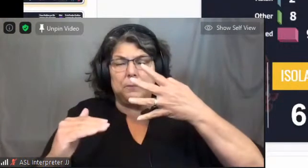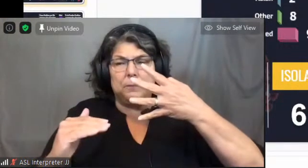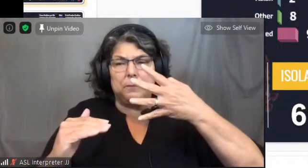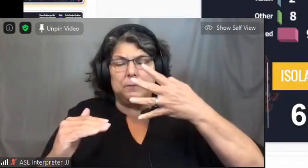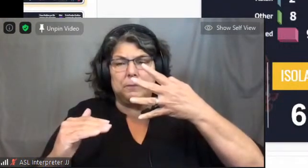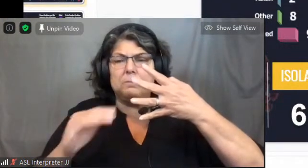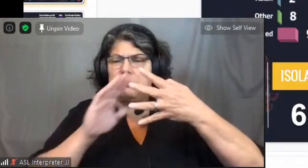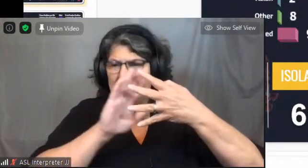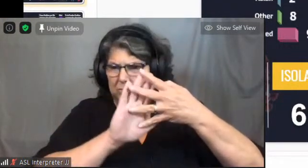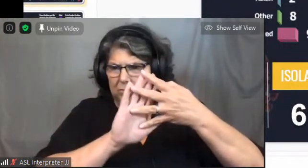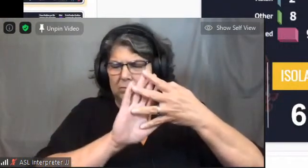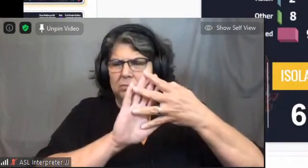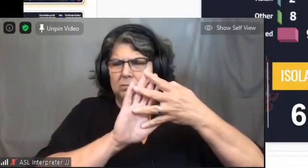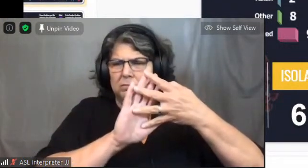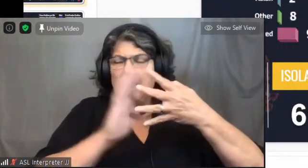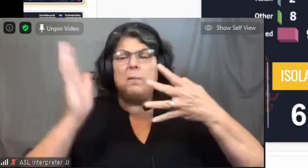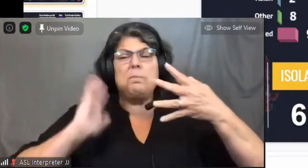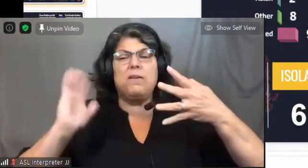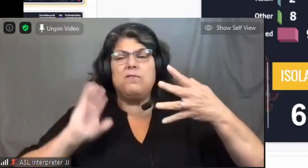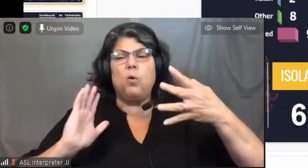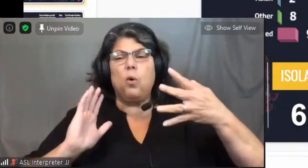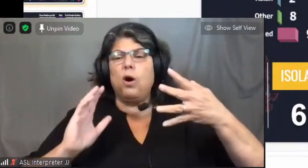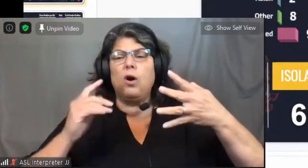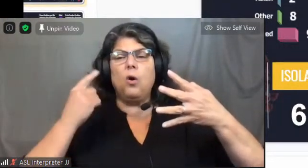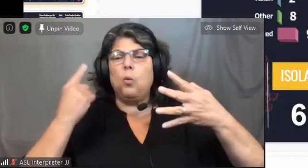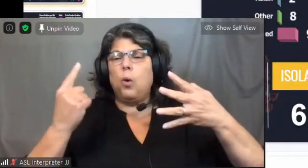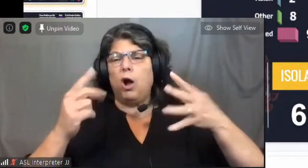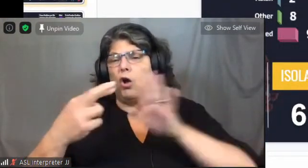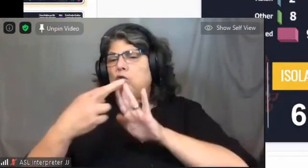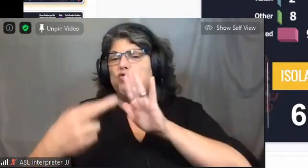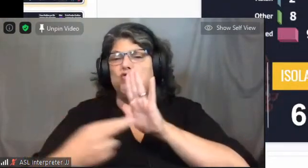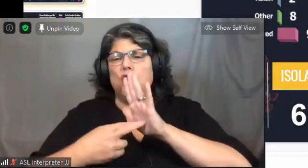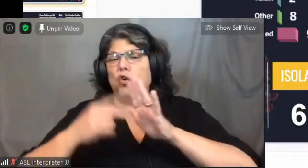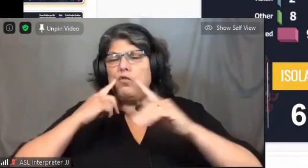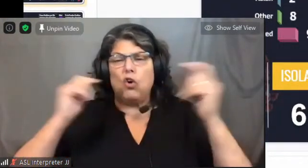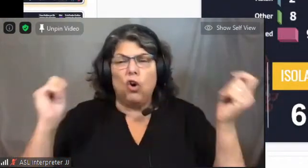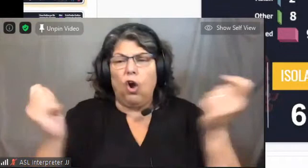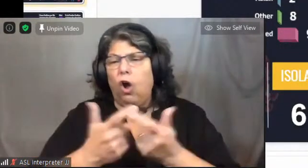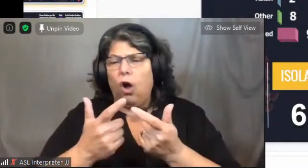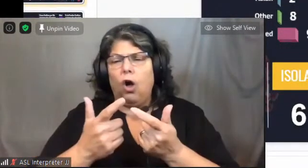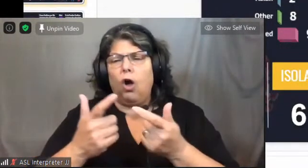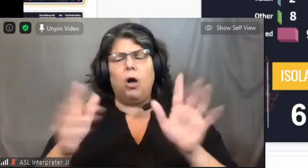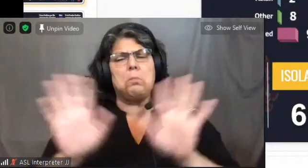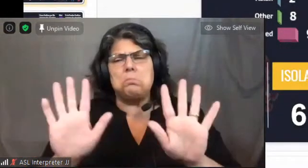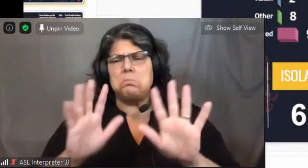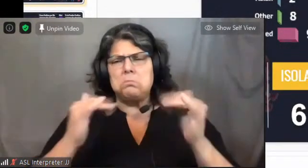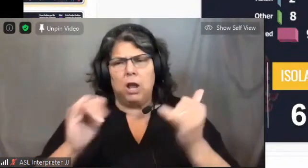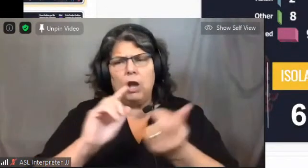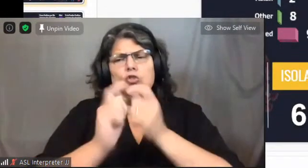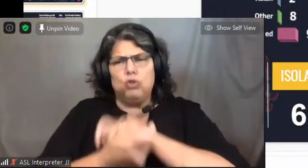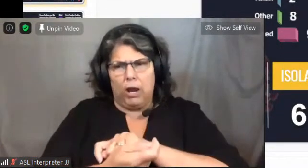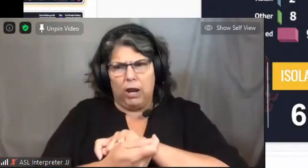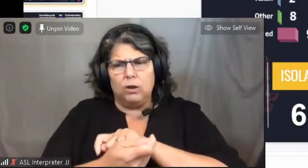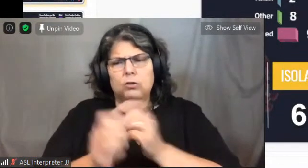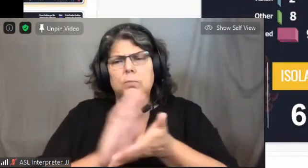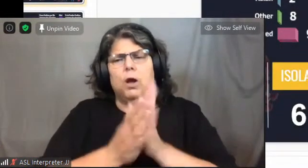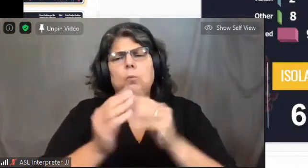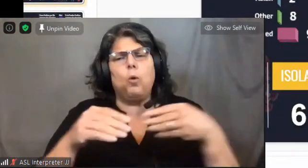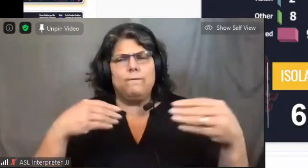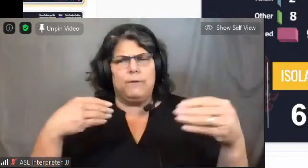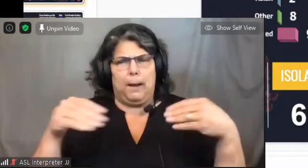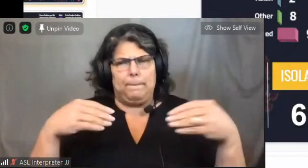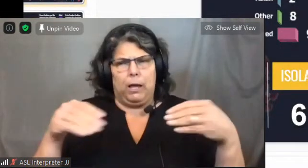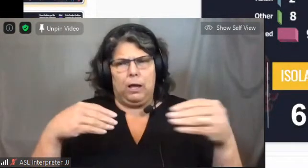the tiers have replaced a one-size-fits-all monitoring list. And so it allows us a little bit more flexibility to